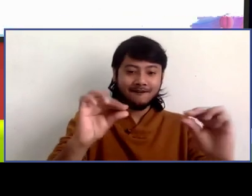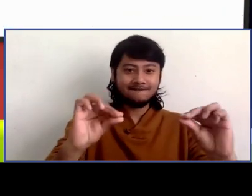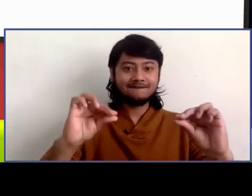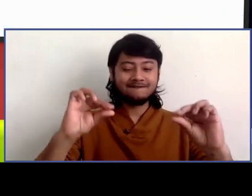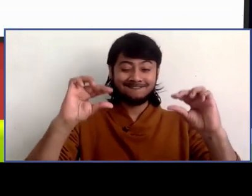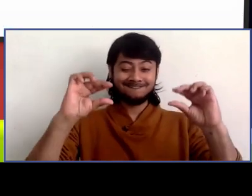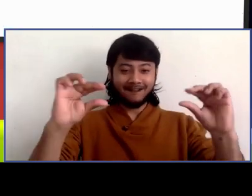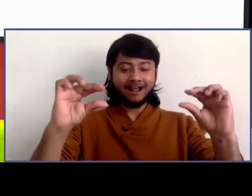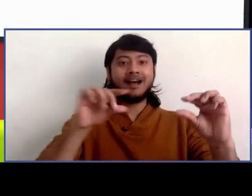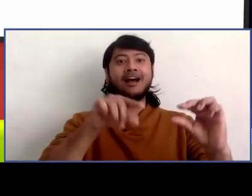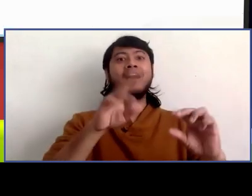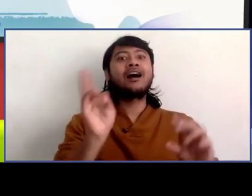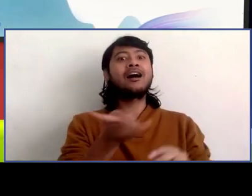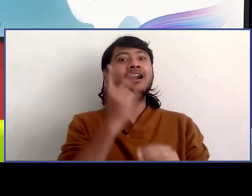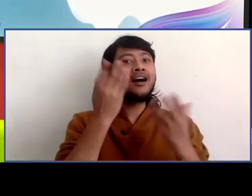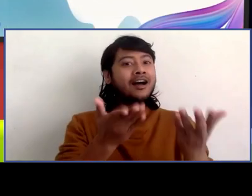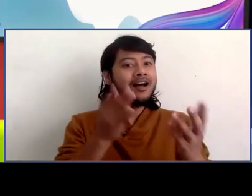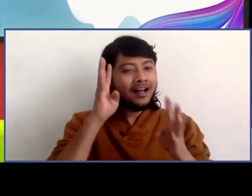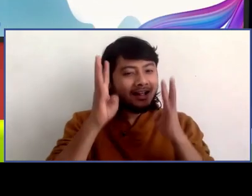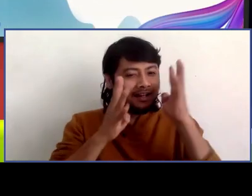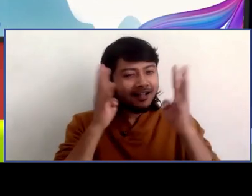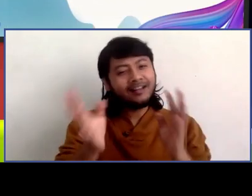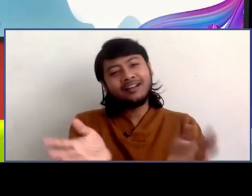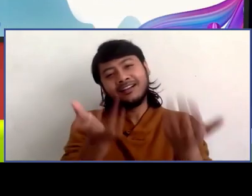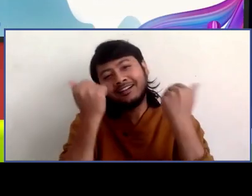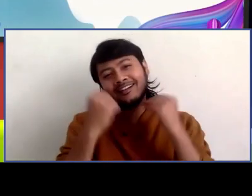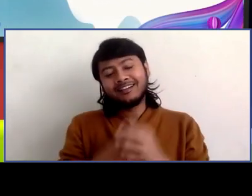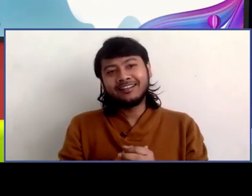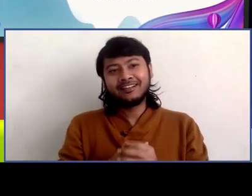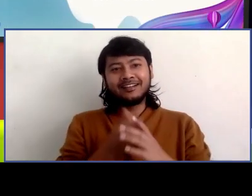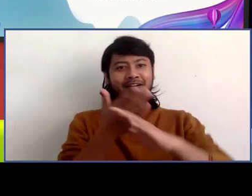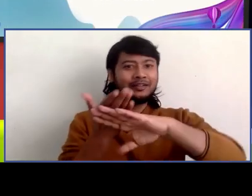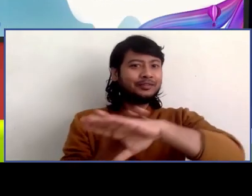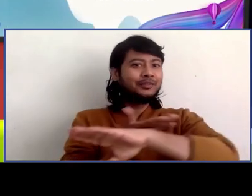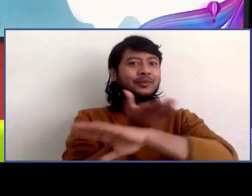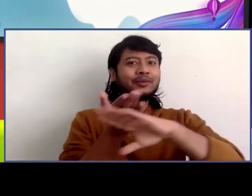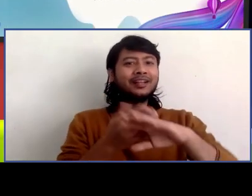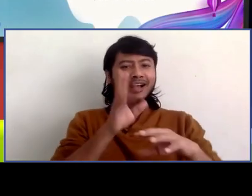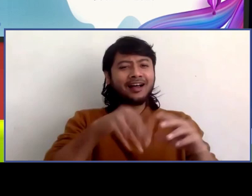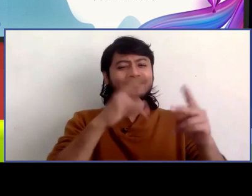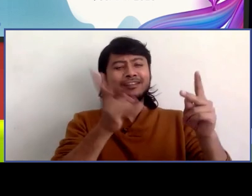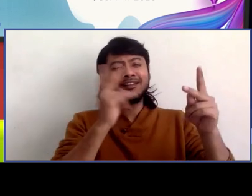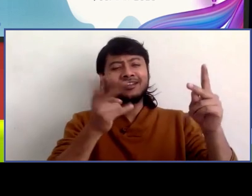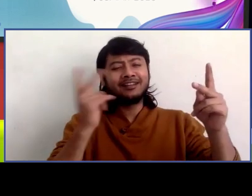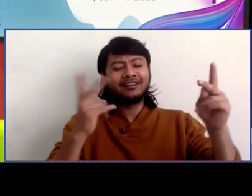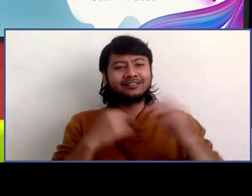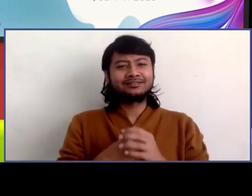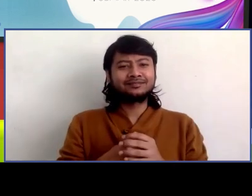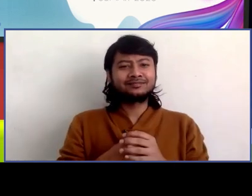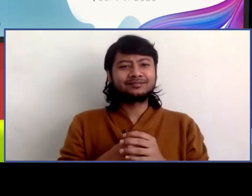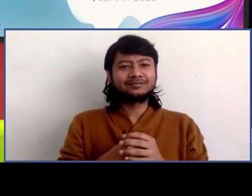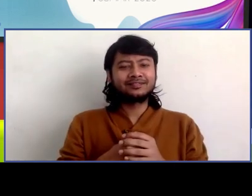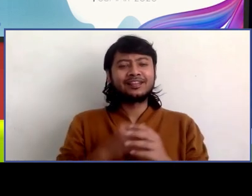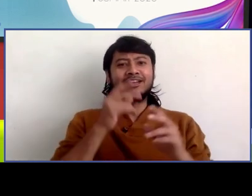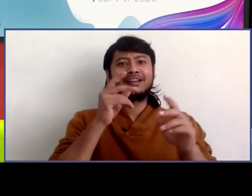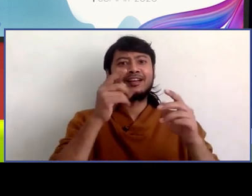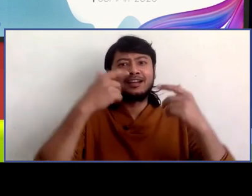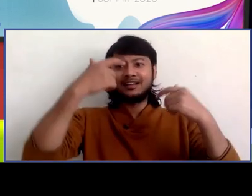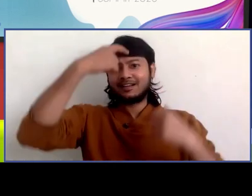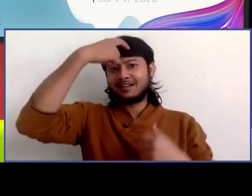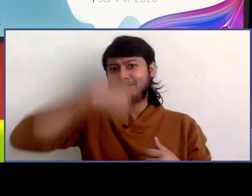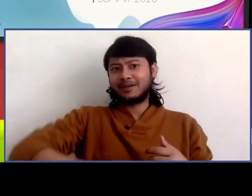Whew. But when a dosa can have so many varieties, aren't we people also very